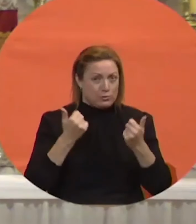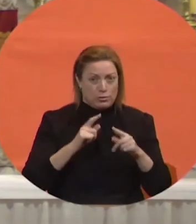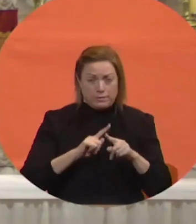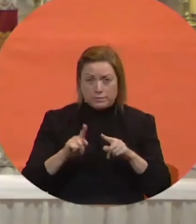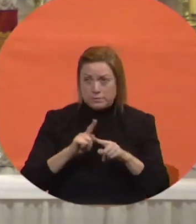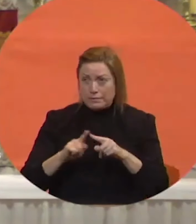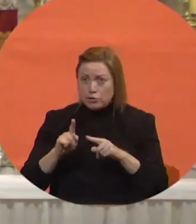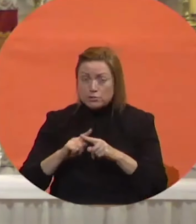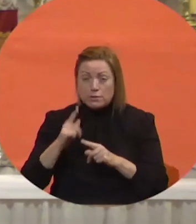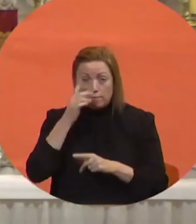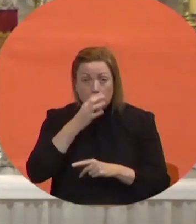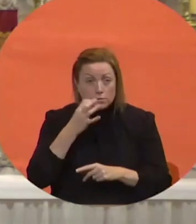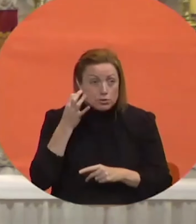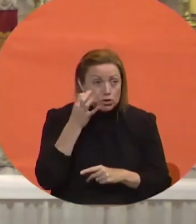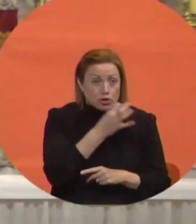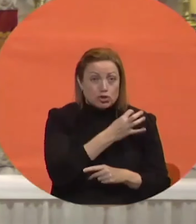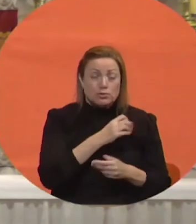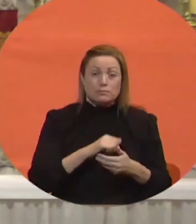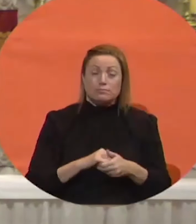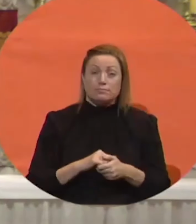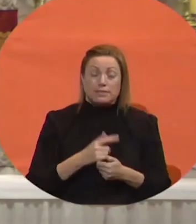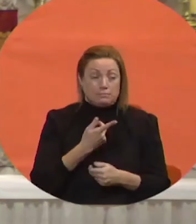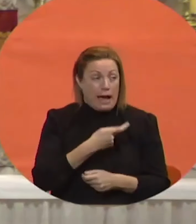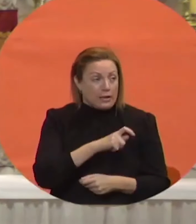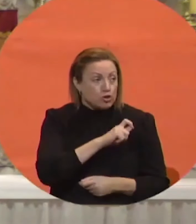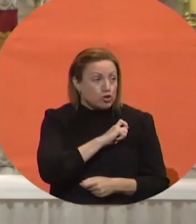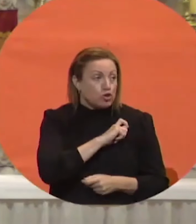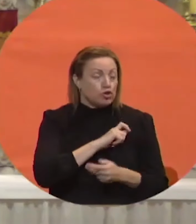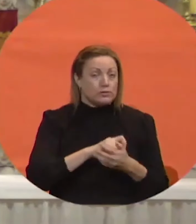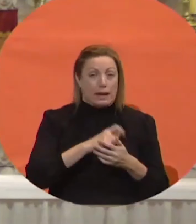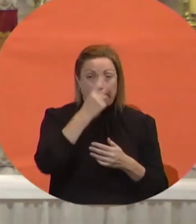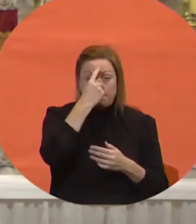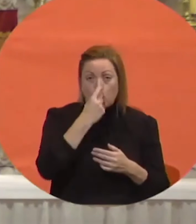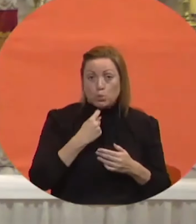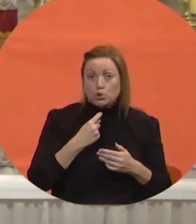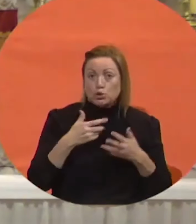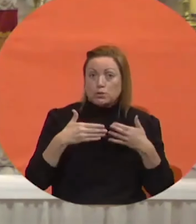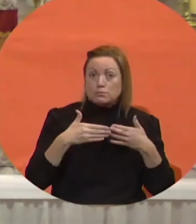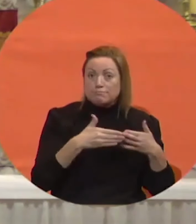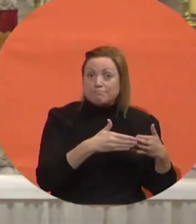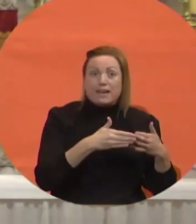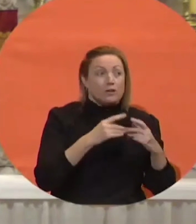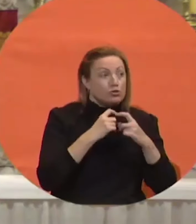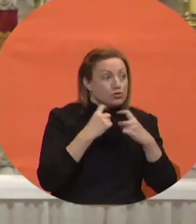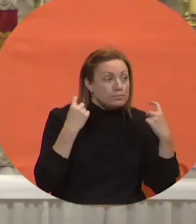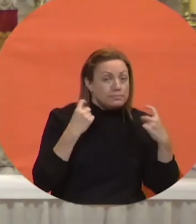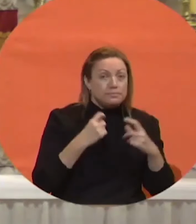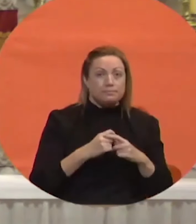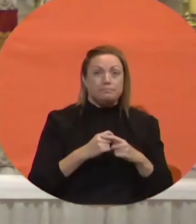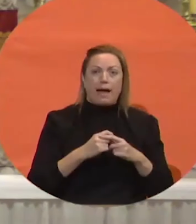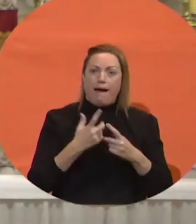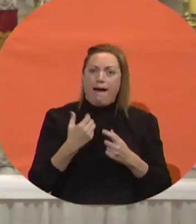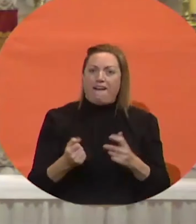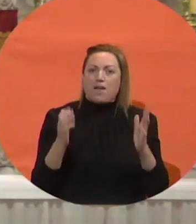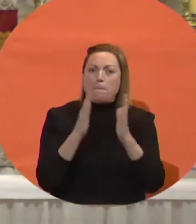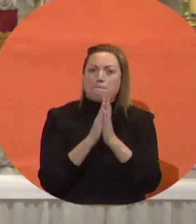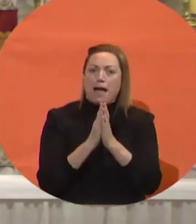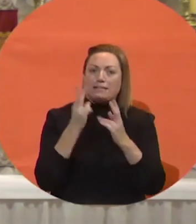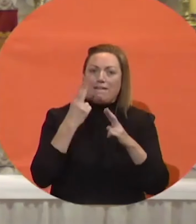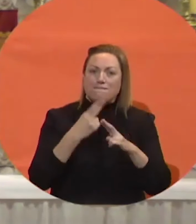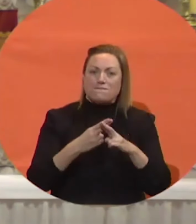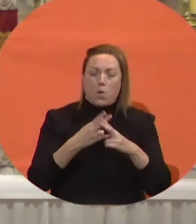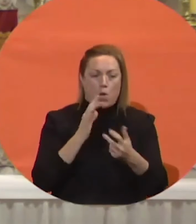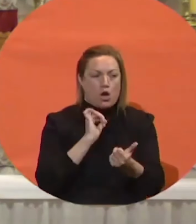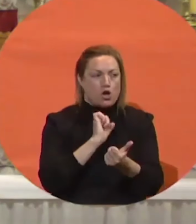ships sometimes celebrated Mass for the Catholic convicts, Marines and settlers, though there was